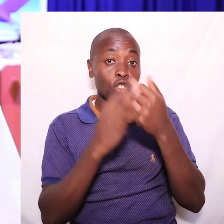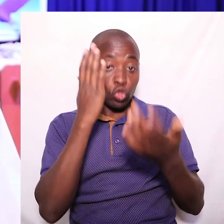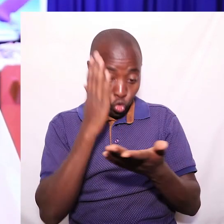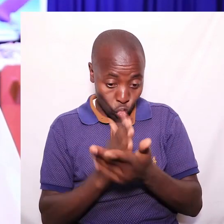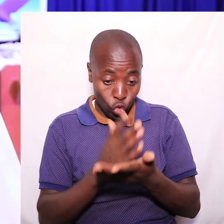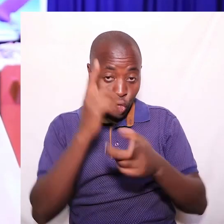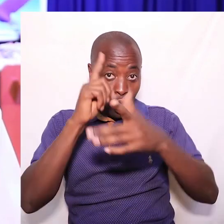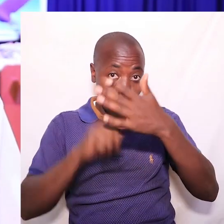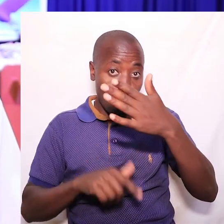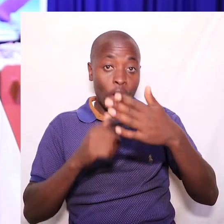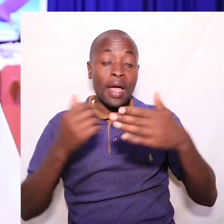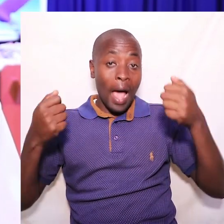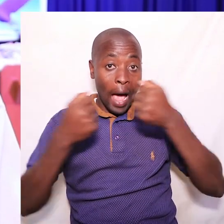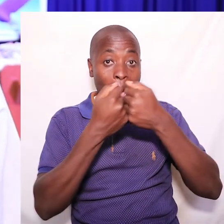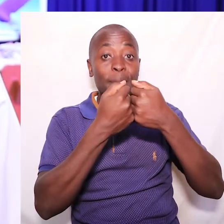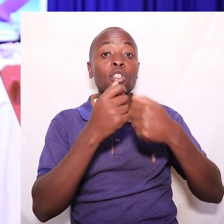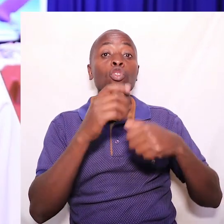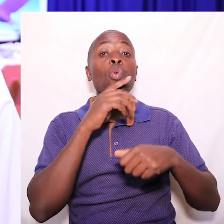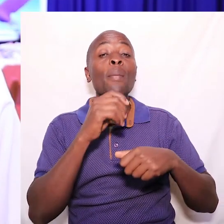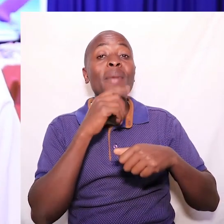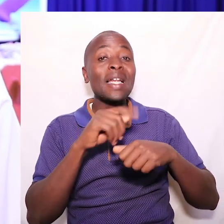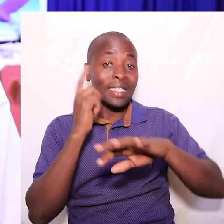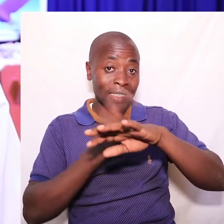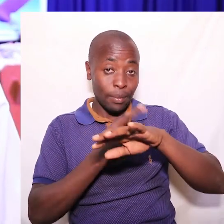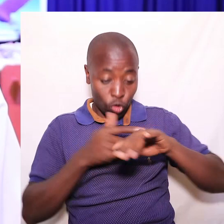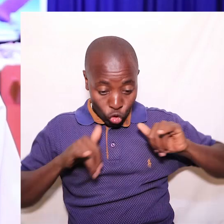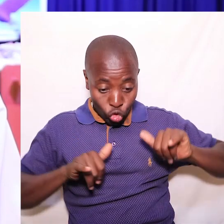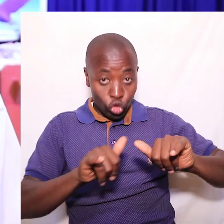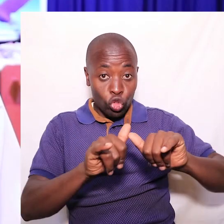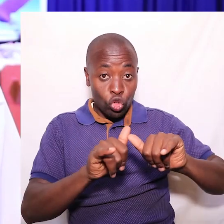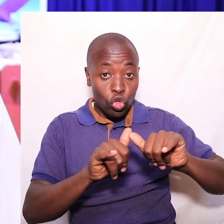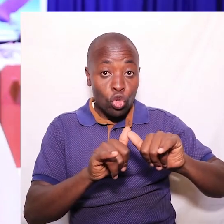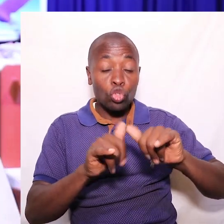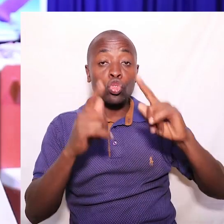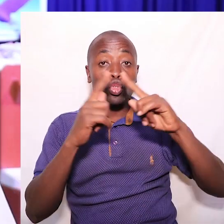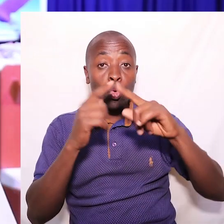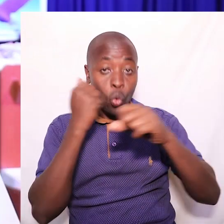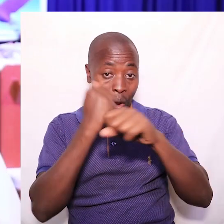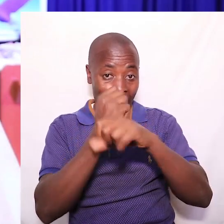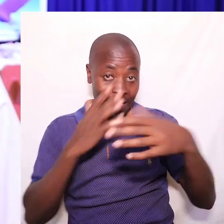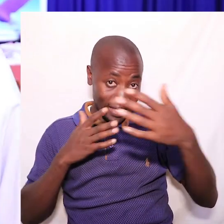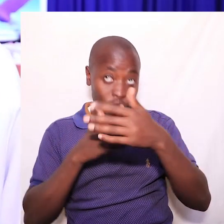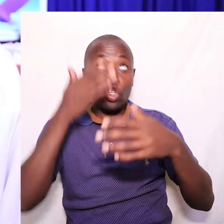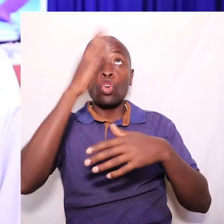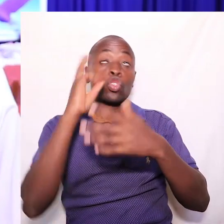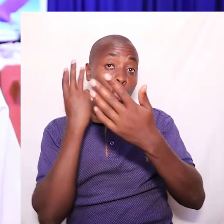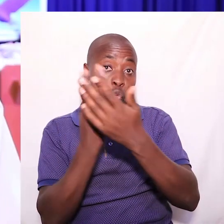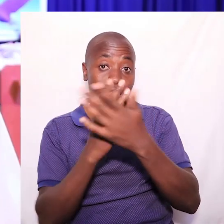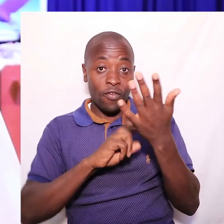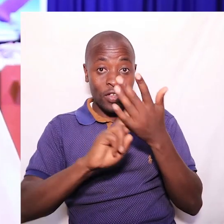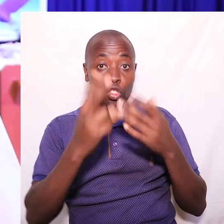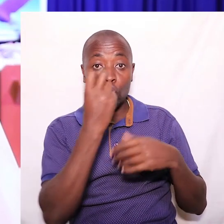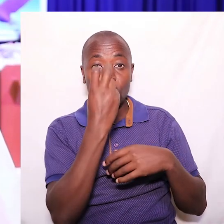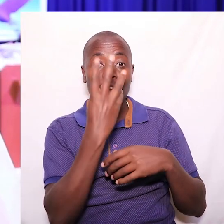what happens to a man when he continuously rebels against the will of God. In verses 24, Paul